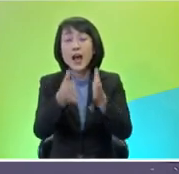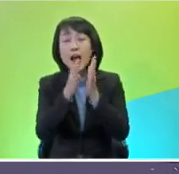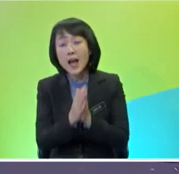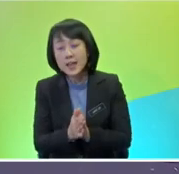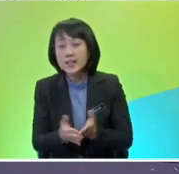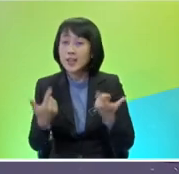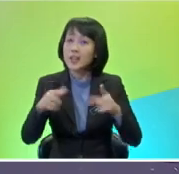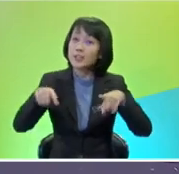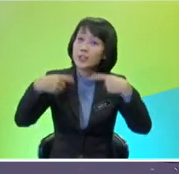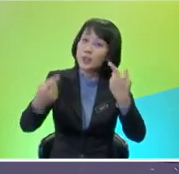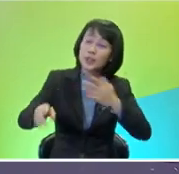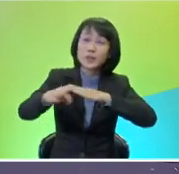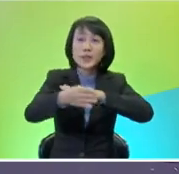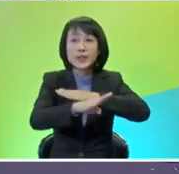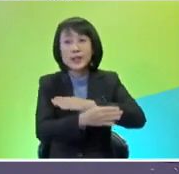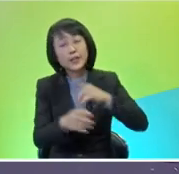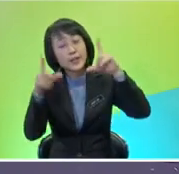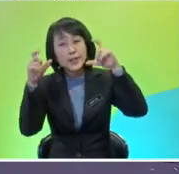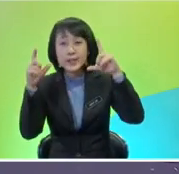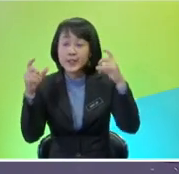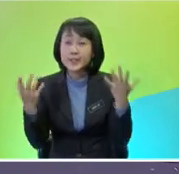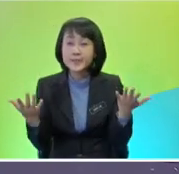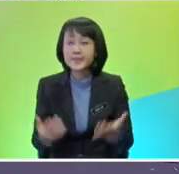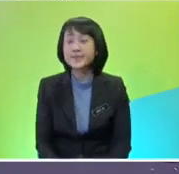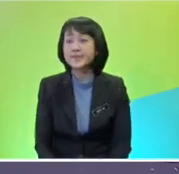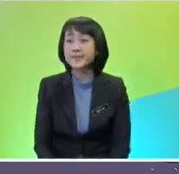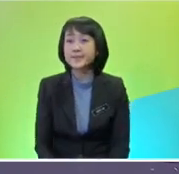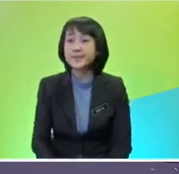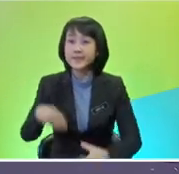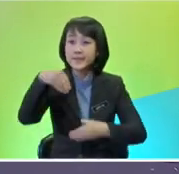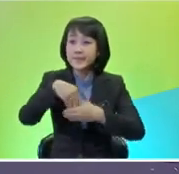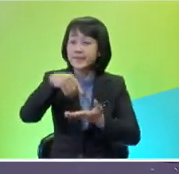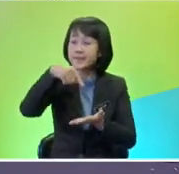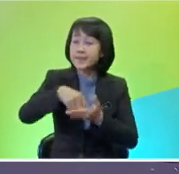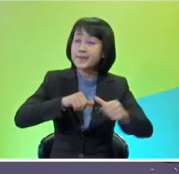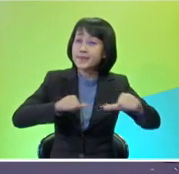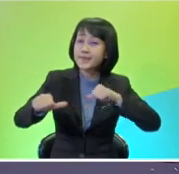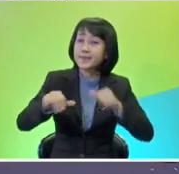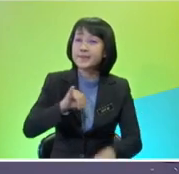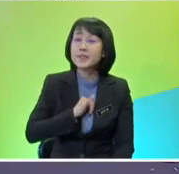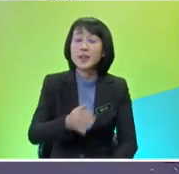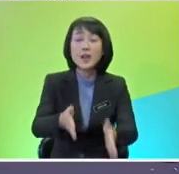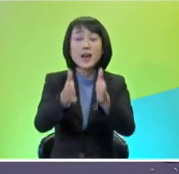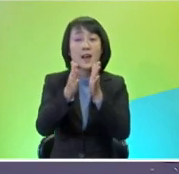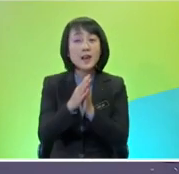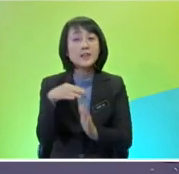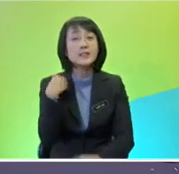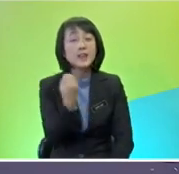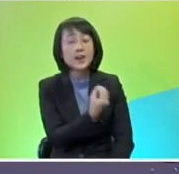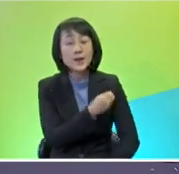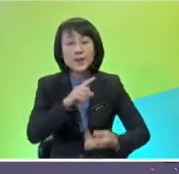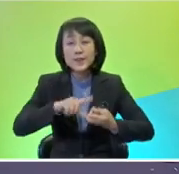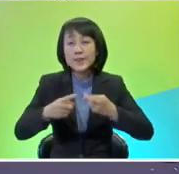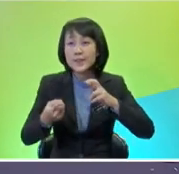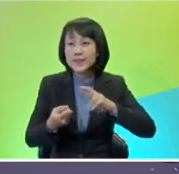to the beach, let's take a photo, a lot of things. So yep. Now, in this activity, I've asked our friends in the Google Meet to